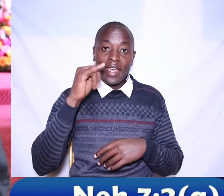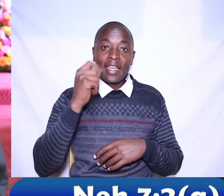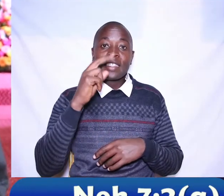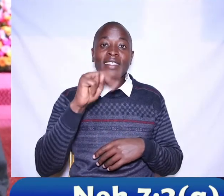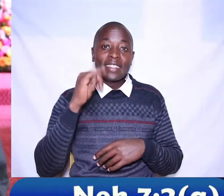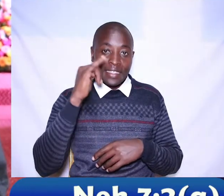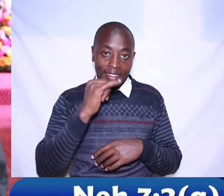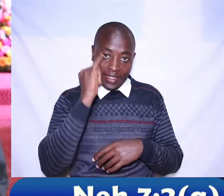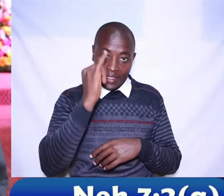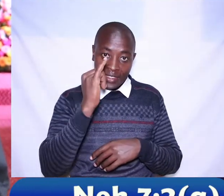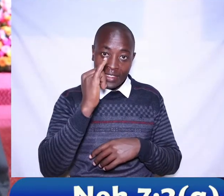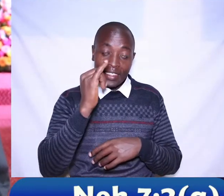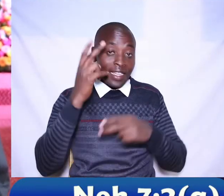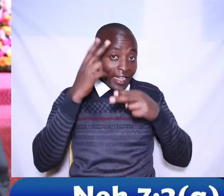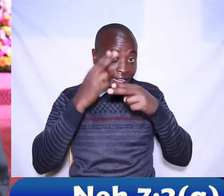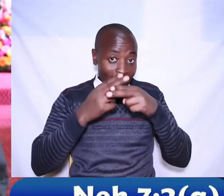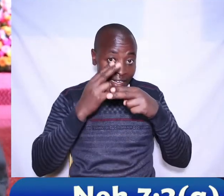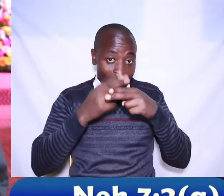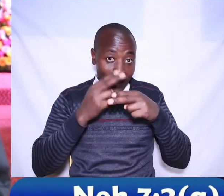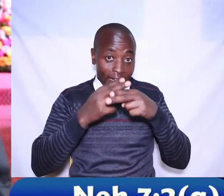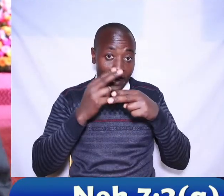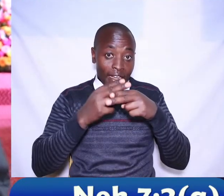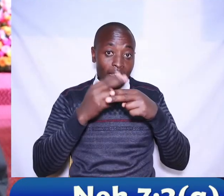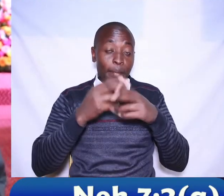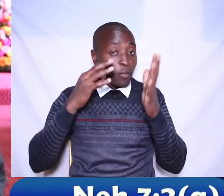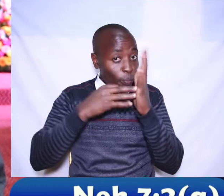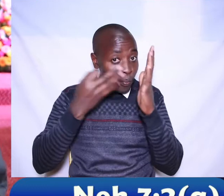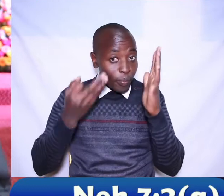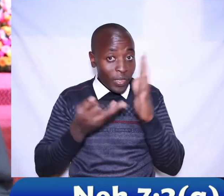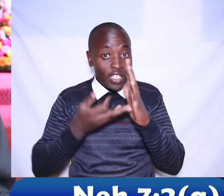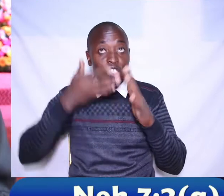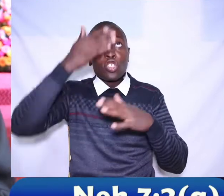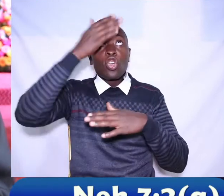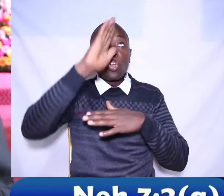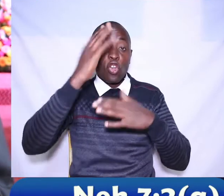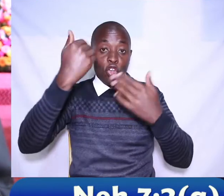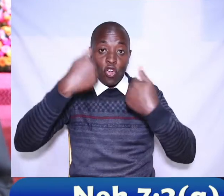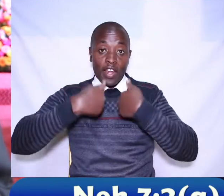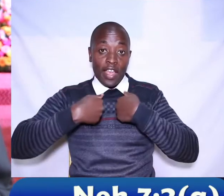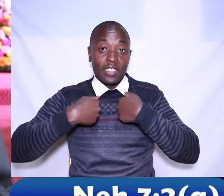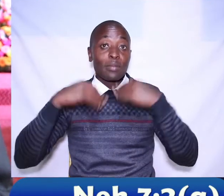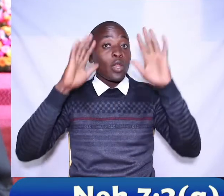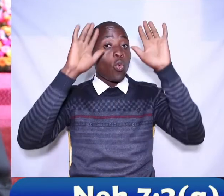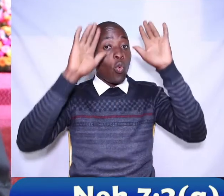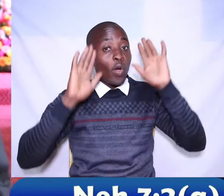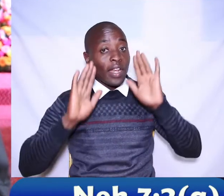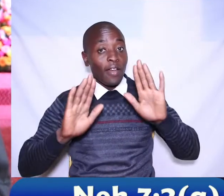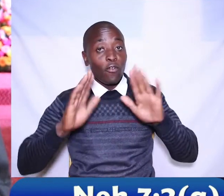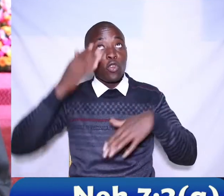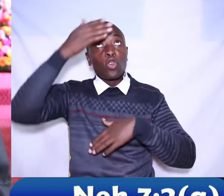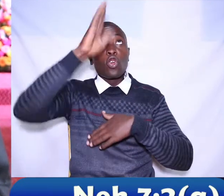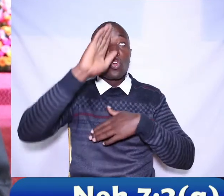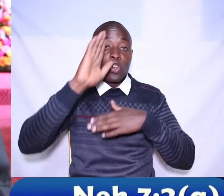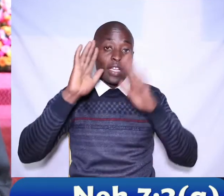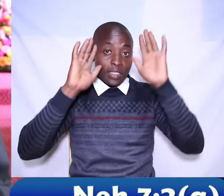Hanani, his name in Hebrew means God has been gracious. And God